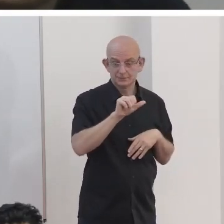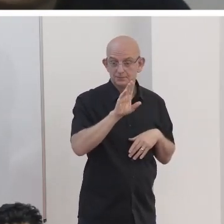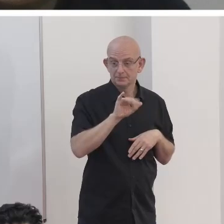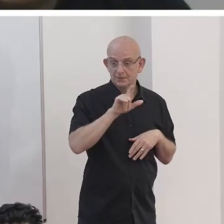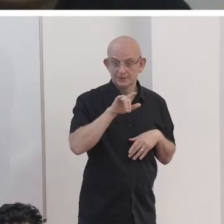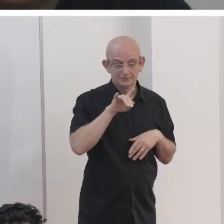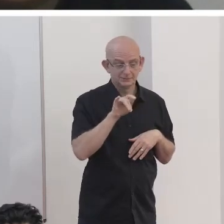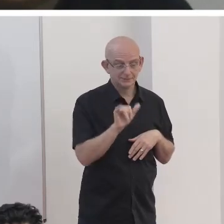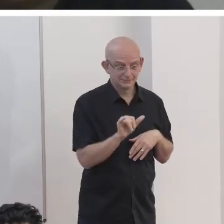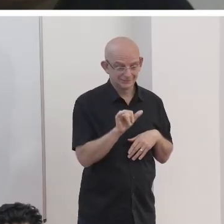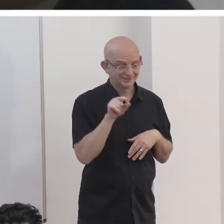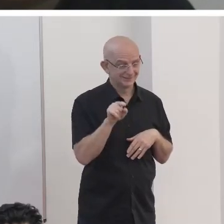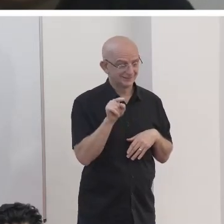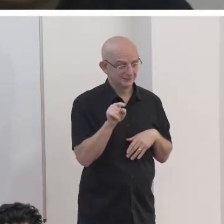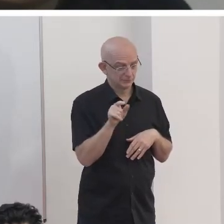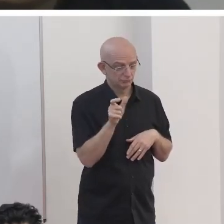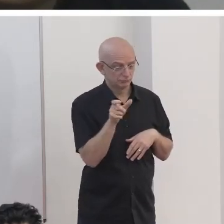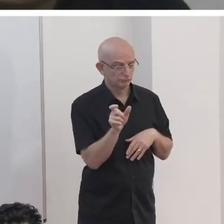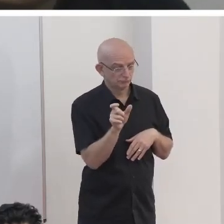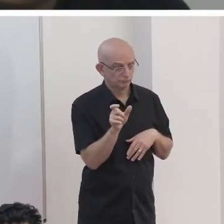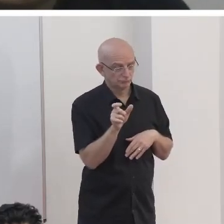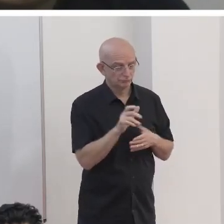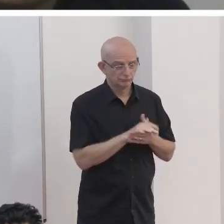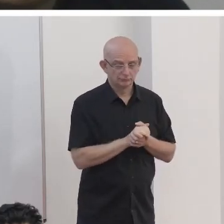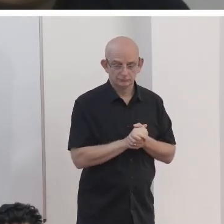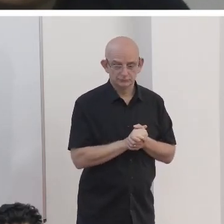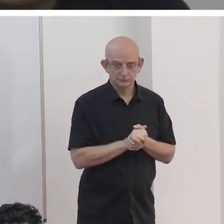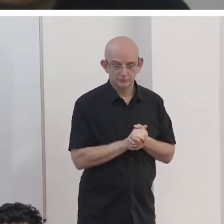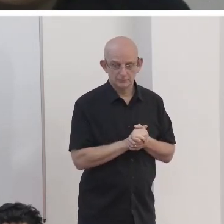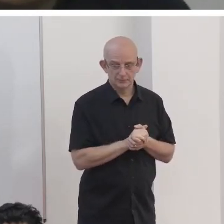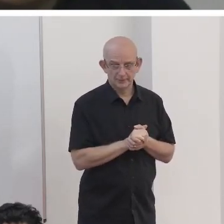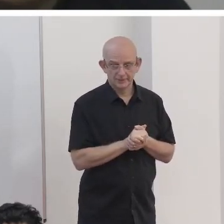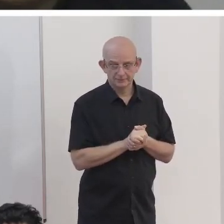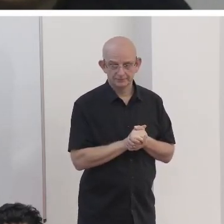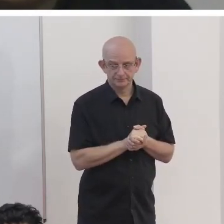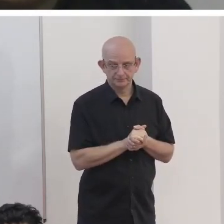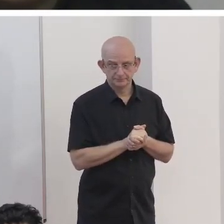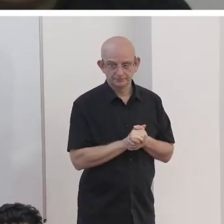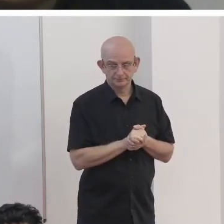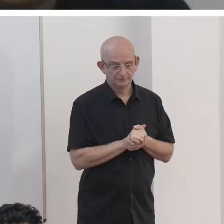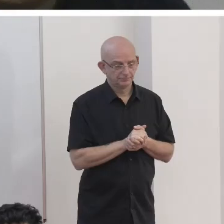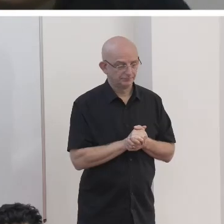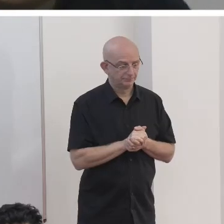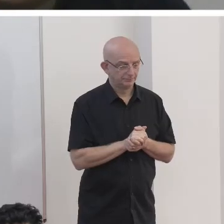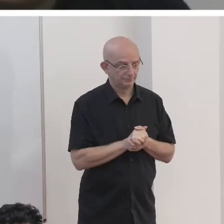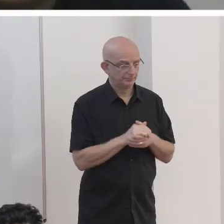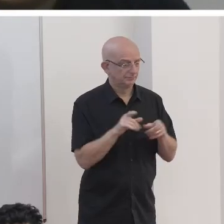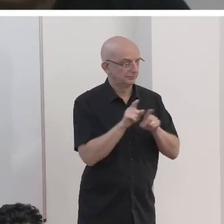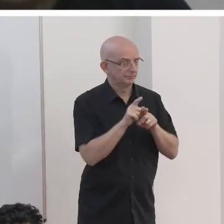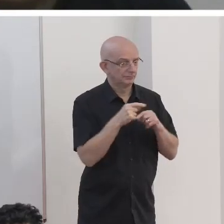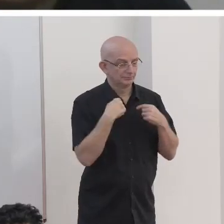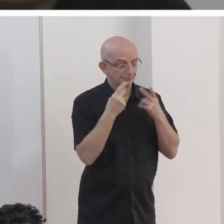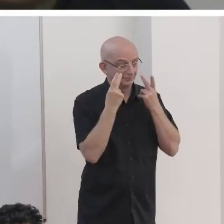can see. Disability means our vision is disabled, right? Something working action,